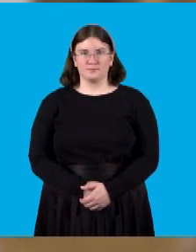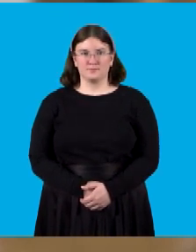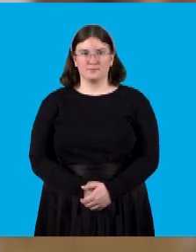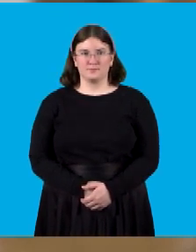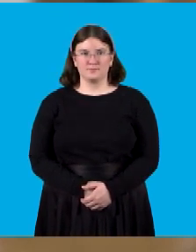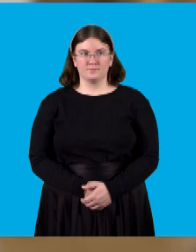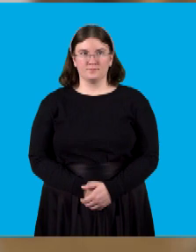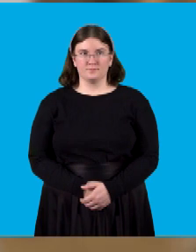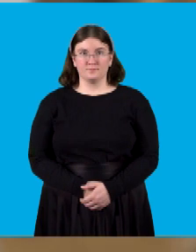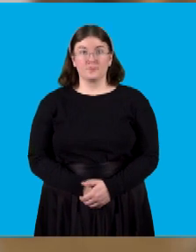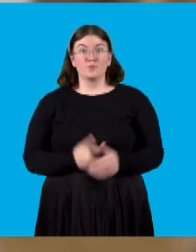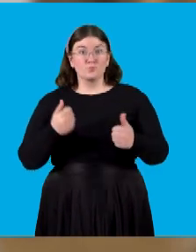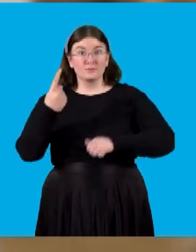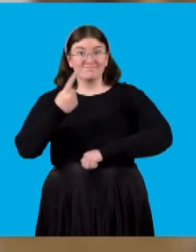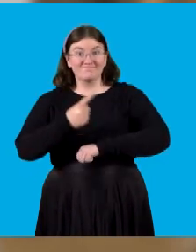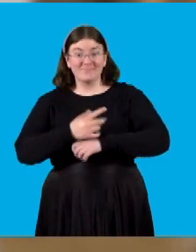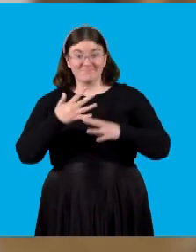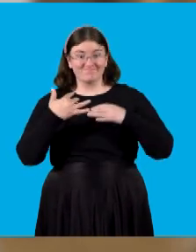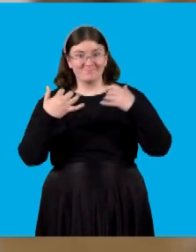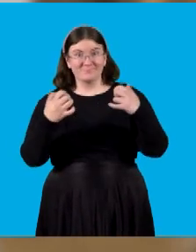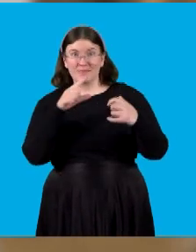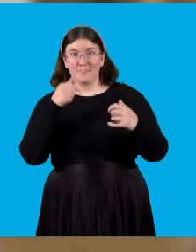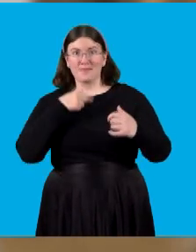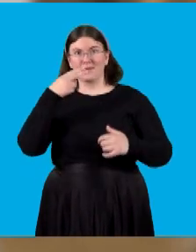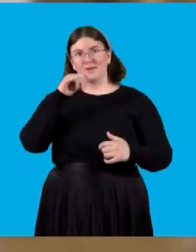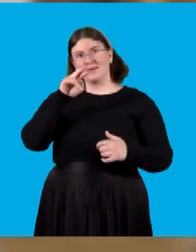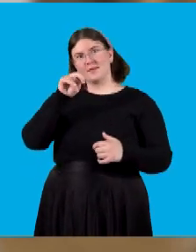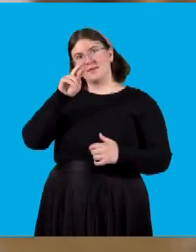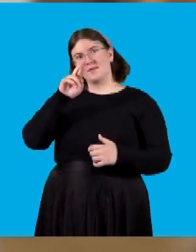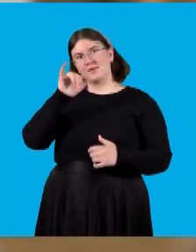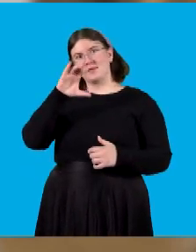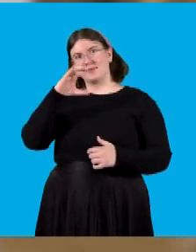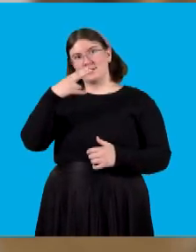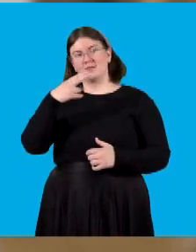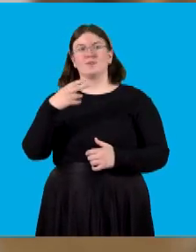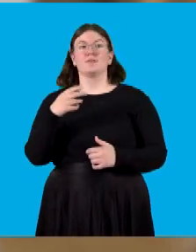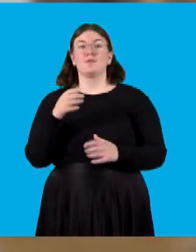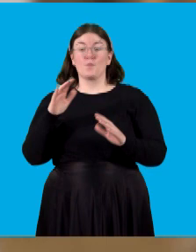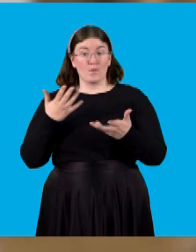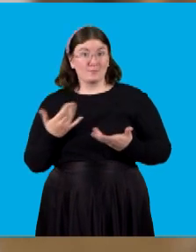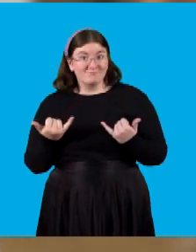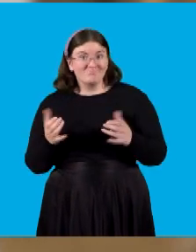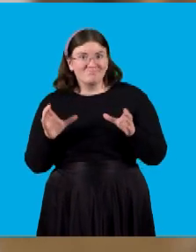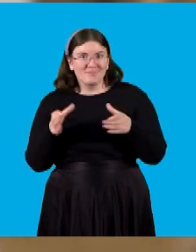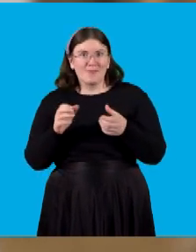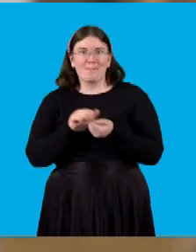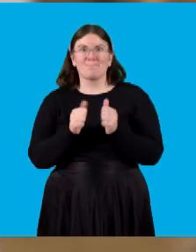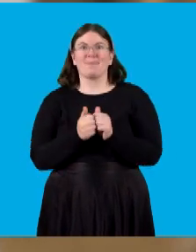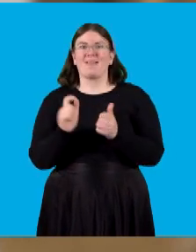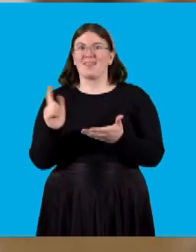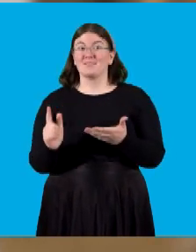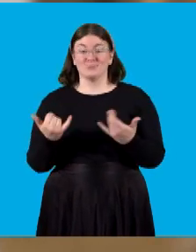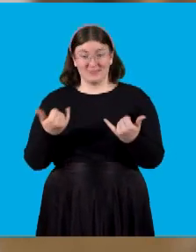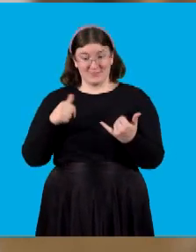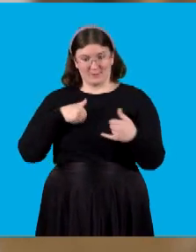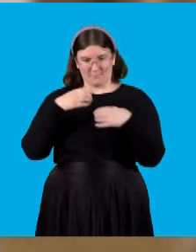topic of finance, but more specifically, we'll be looking at value-added tax and exchange rates. Okay, let us start straight